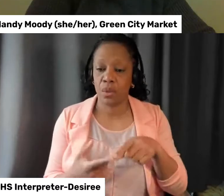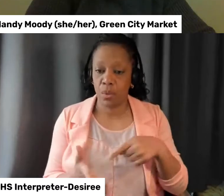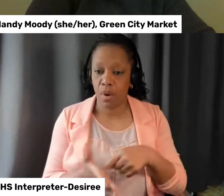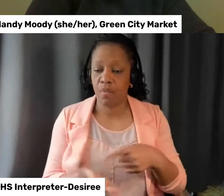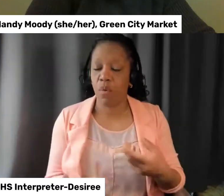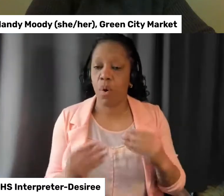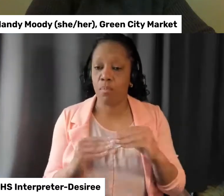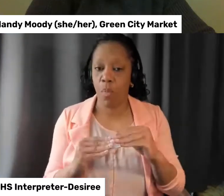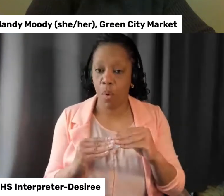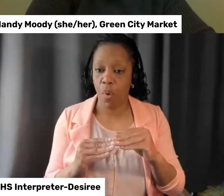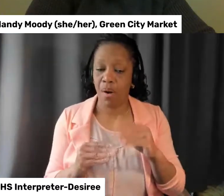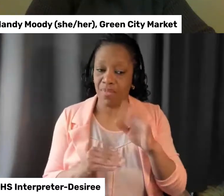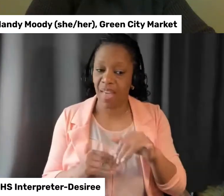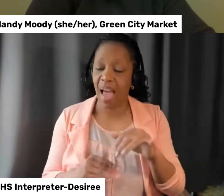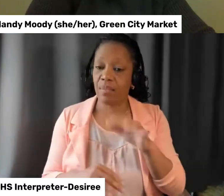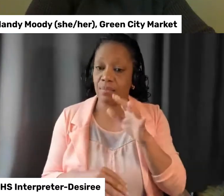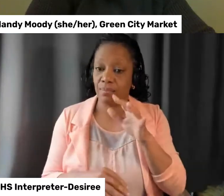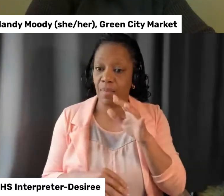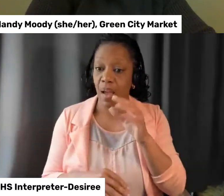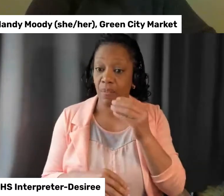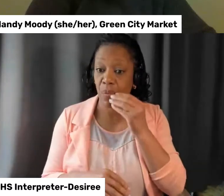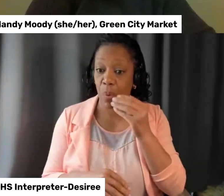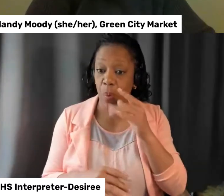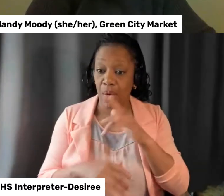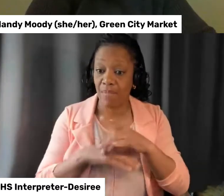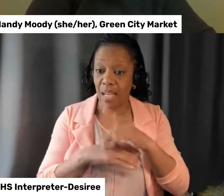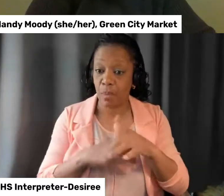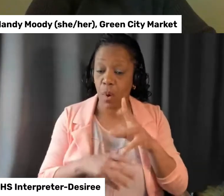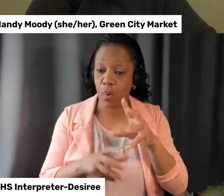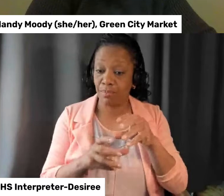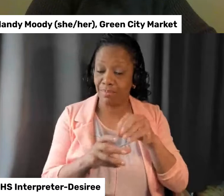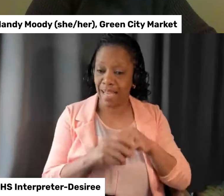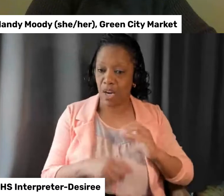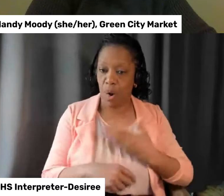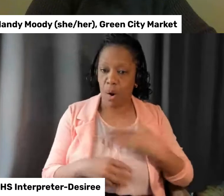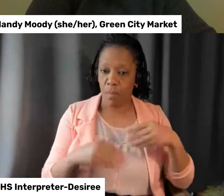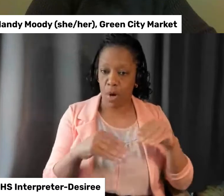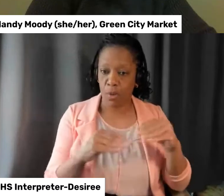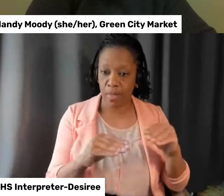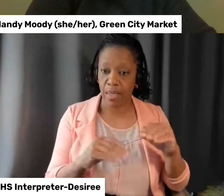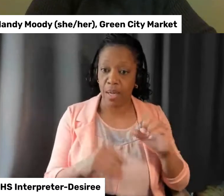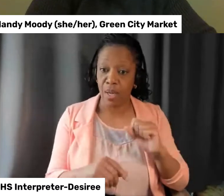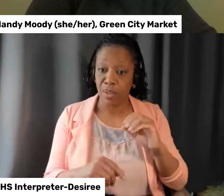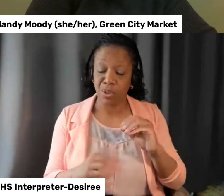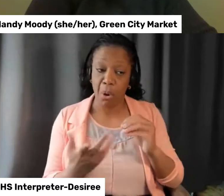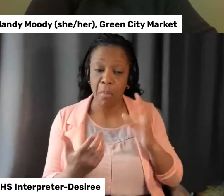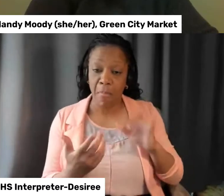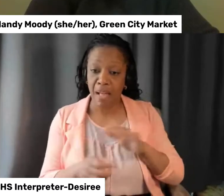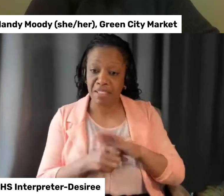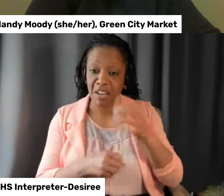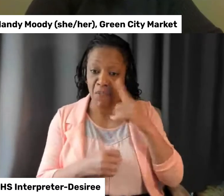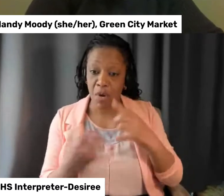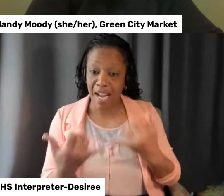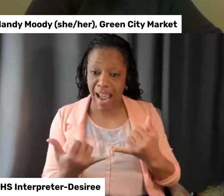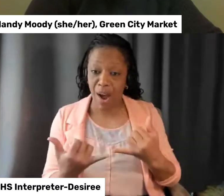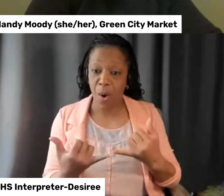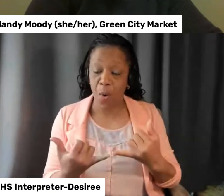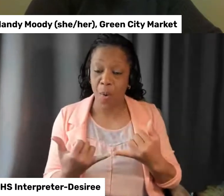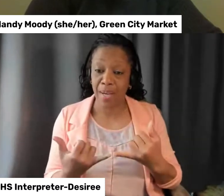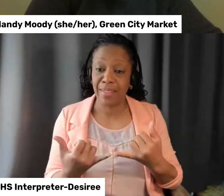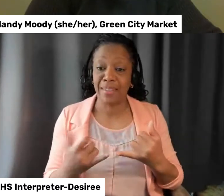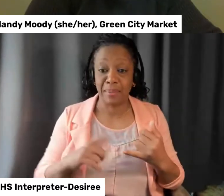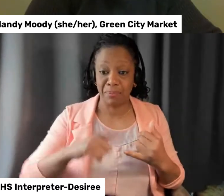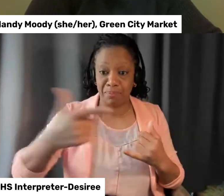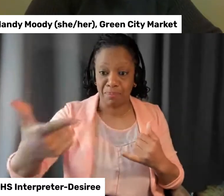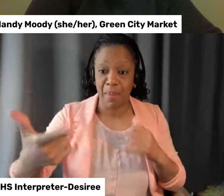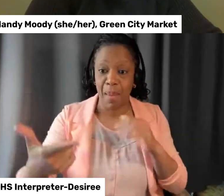at the market. So I think I'll leave it there for now and turn it back to you, Mandy. Awesome. Thank you